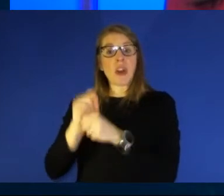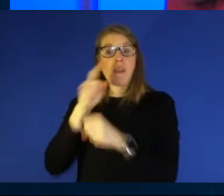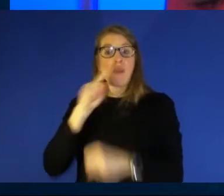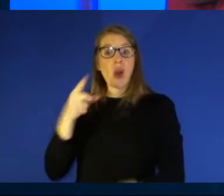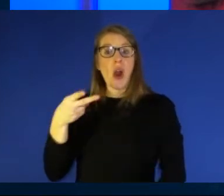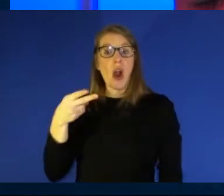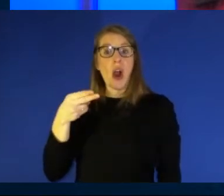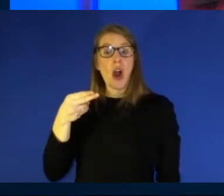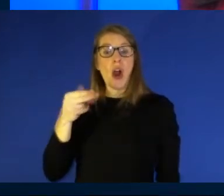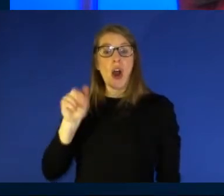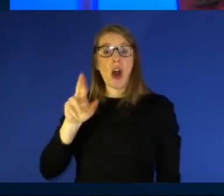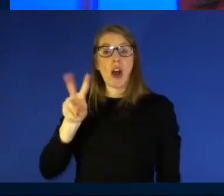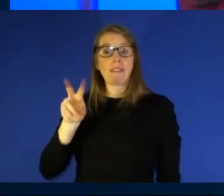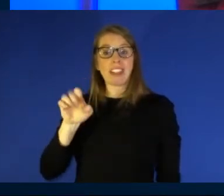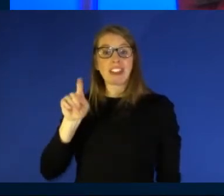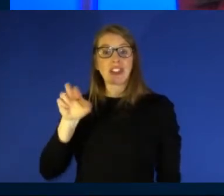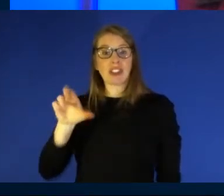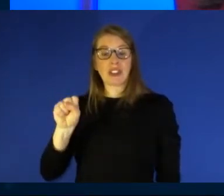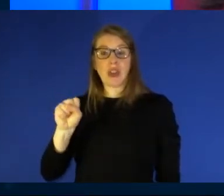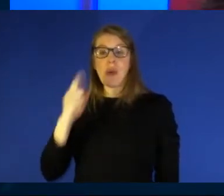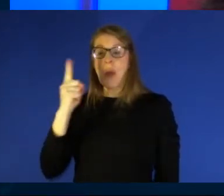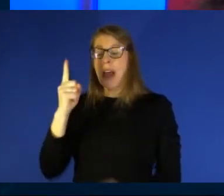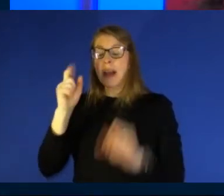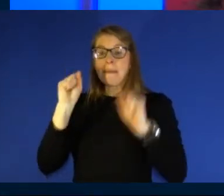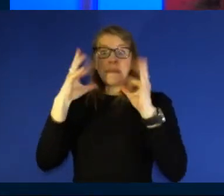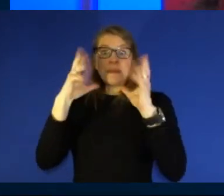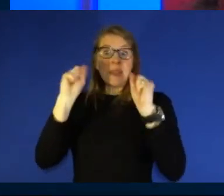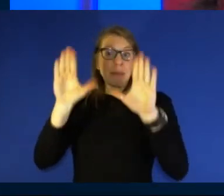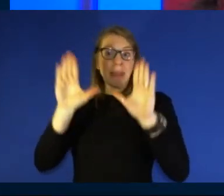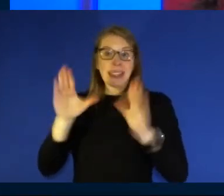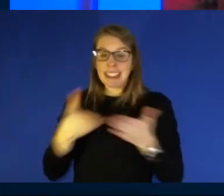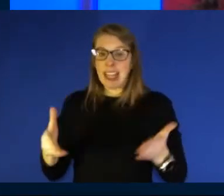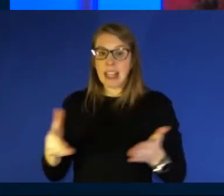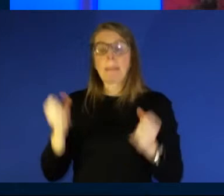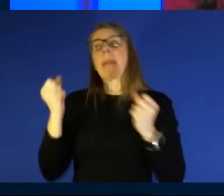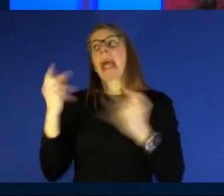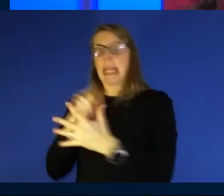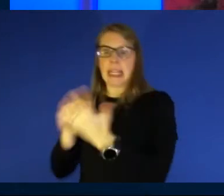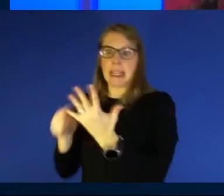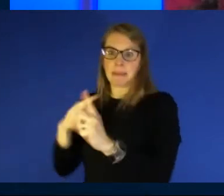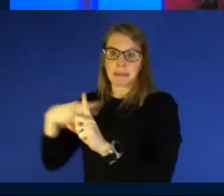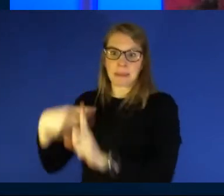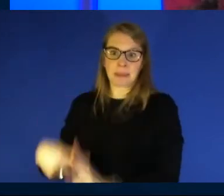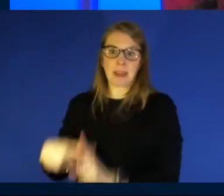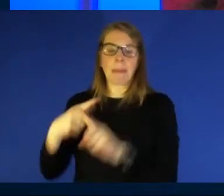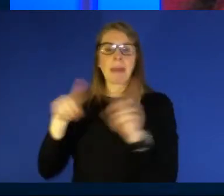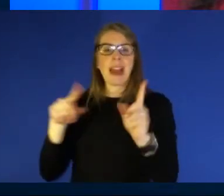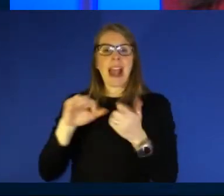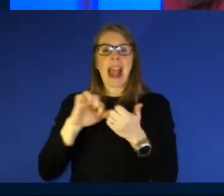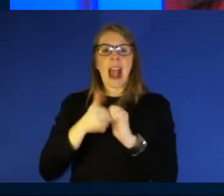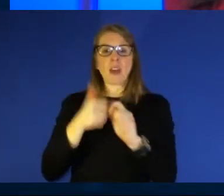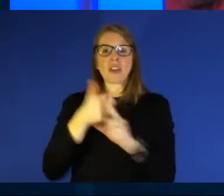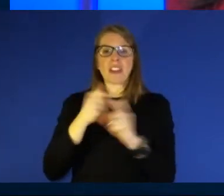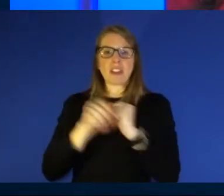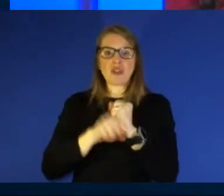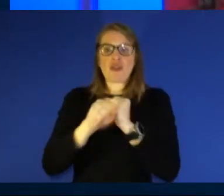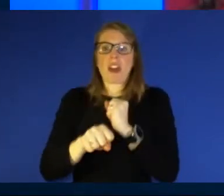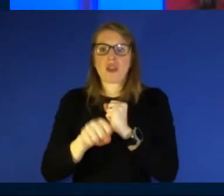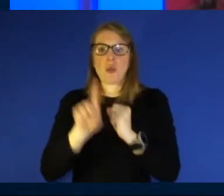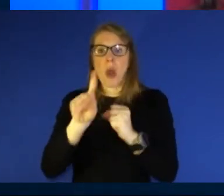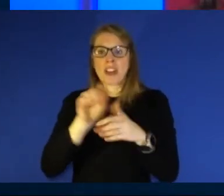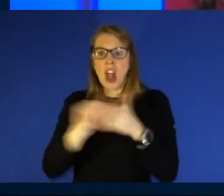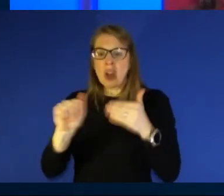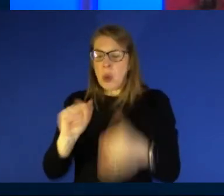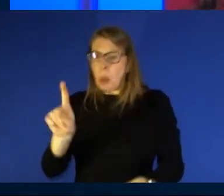the amazing things about Harvesters, among so many things, is how you guys stretch $1. To hear that